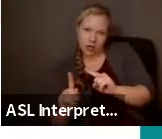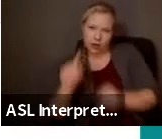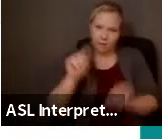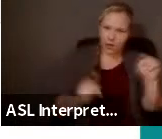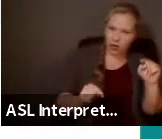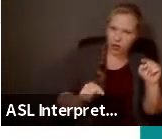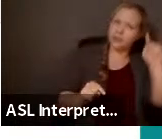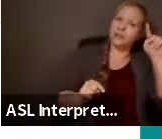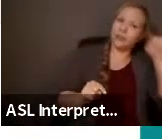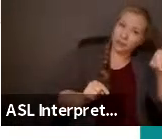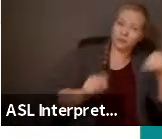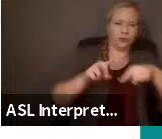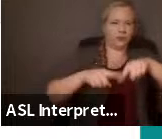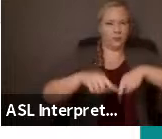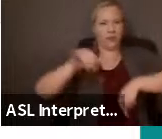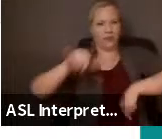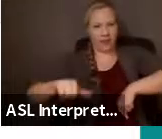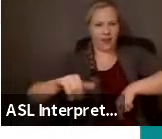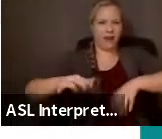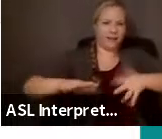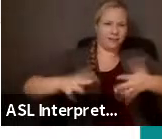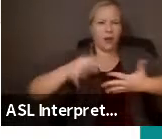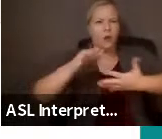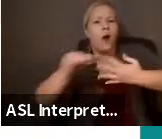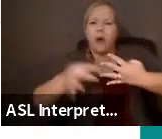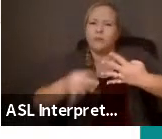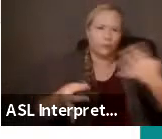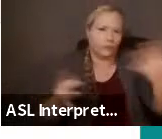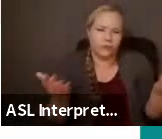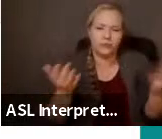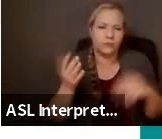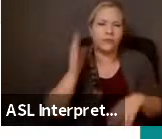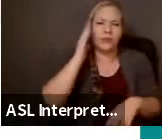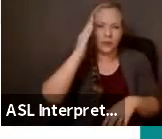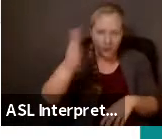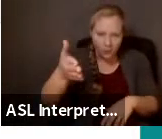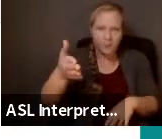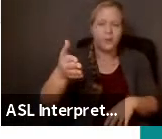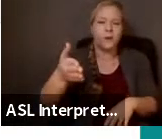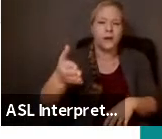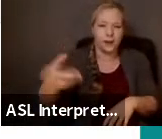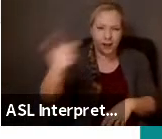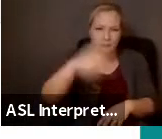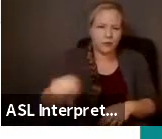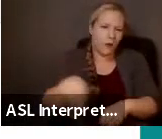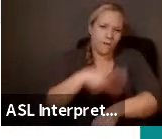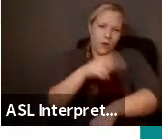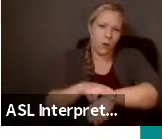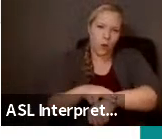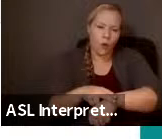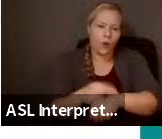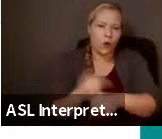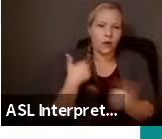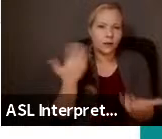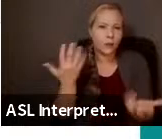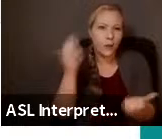the option. And all of that's going to, of course, be informed by the feedback that we received